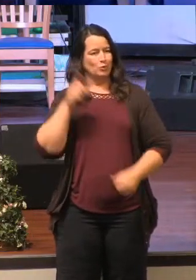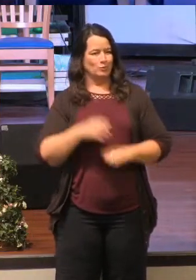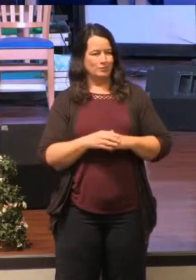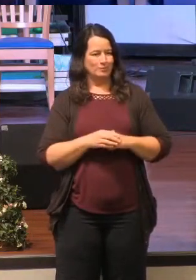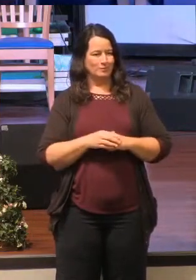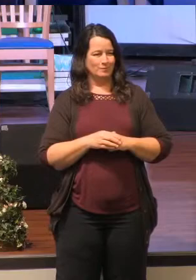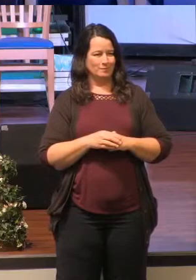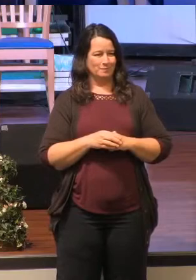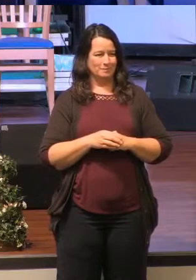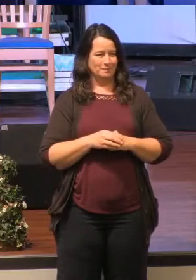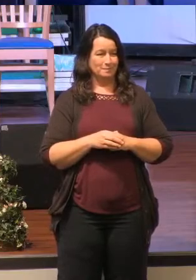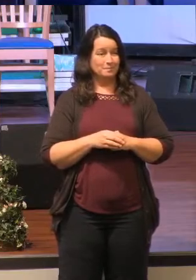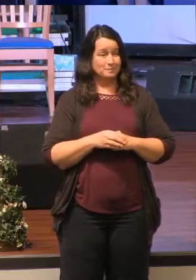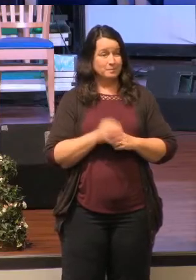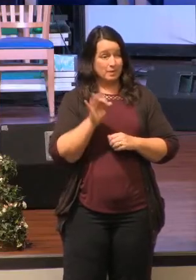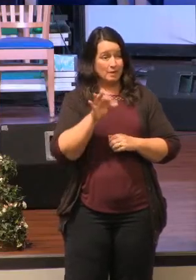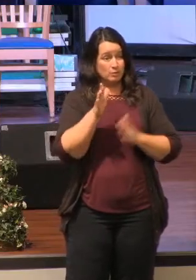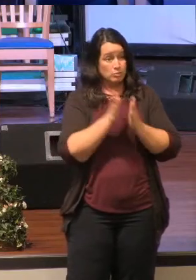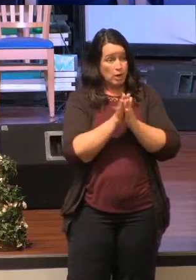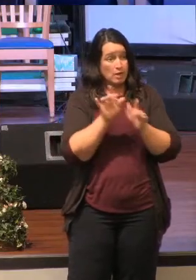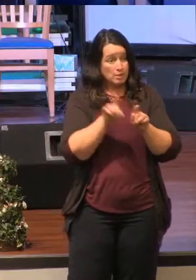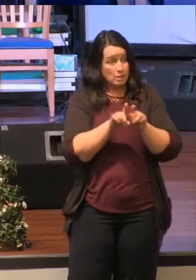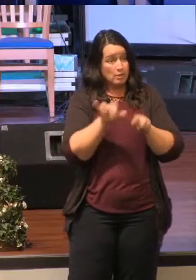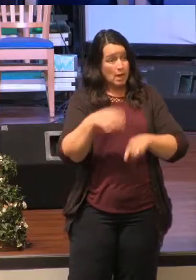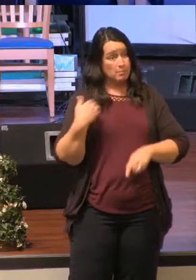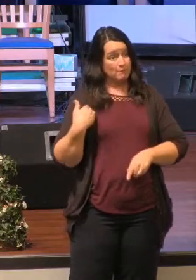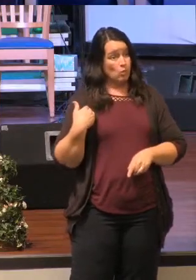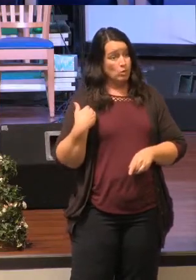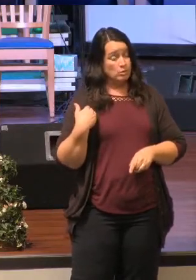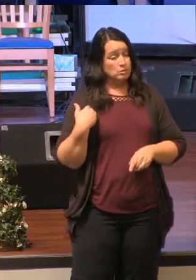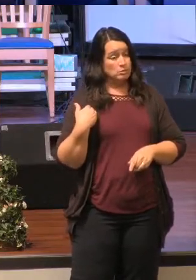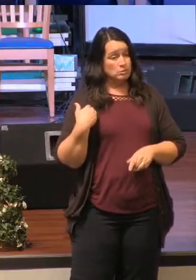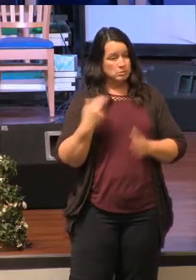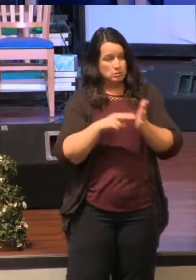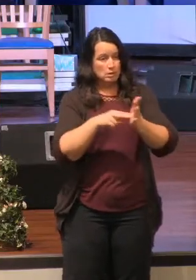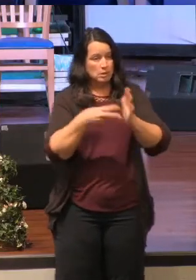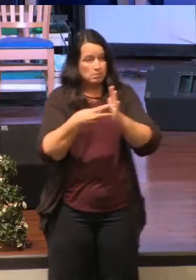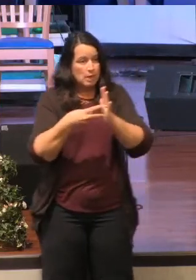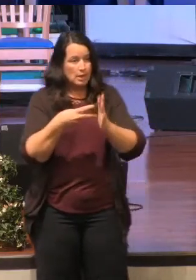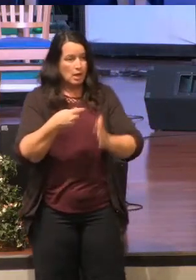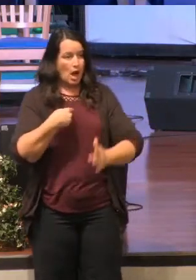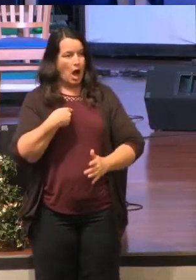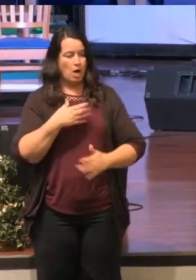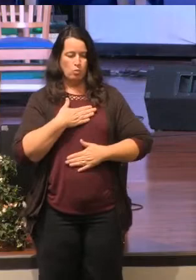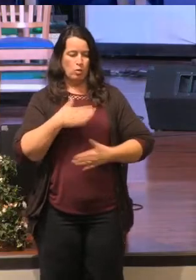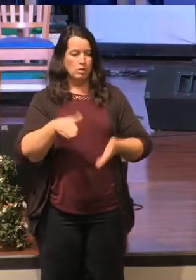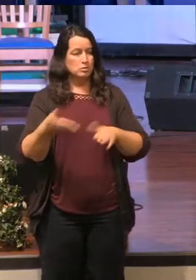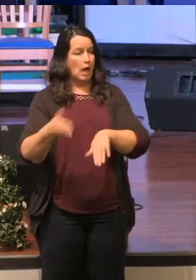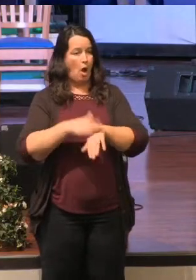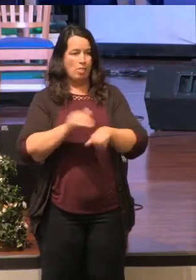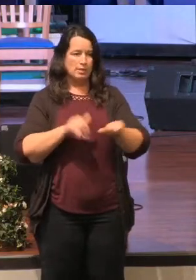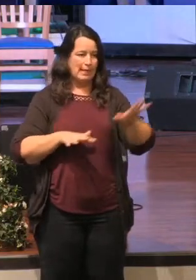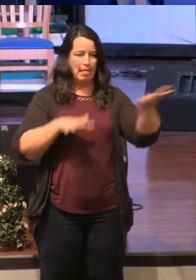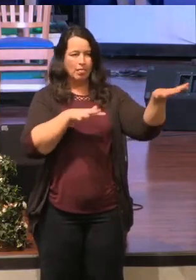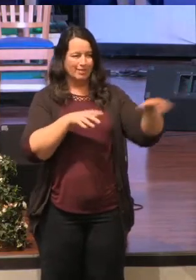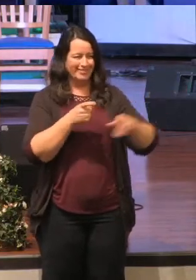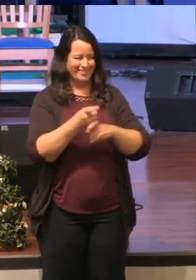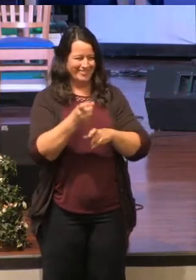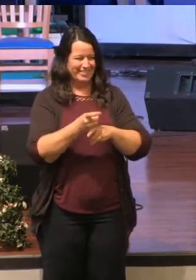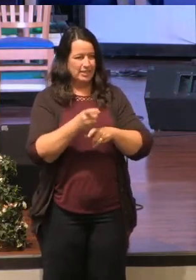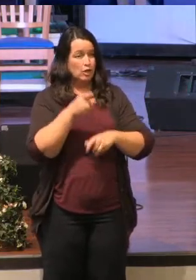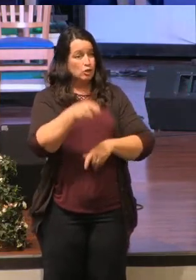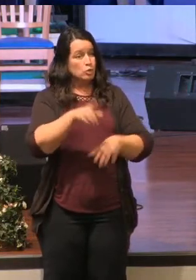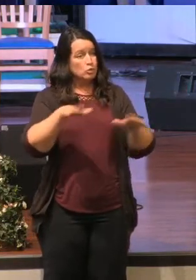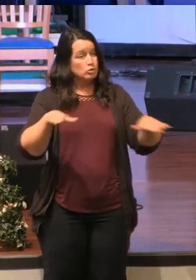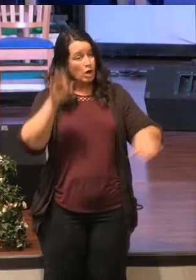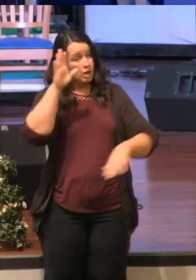Jesus' name I pray, amen. And if you prayed a prayer like that, let me tell you what, dear ones, this is a hill on which I'm willing to die. You are a child